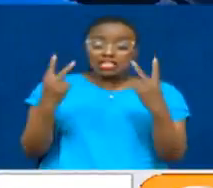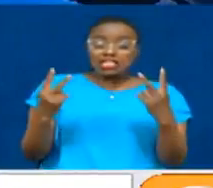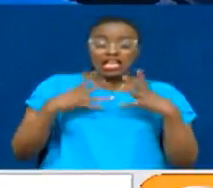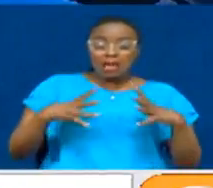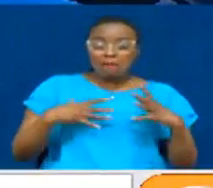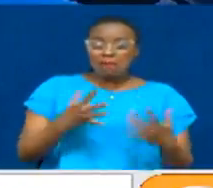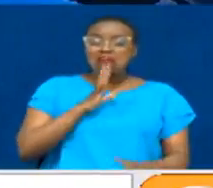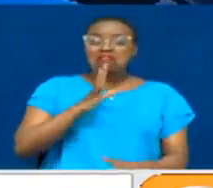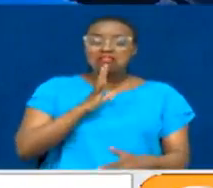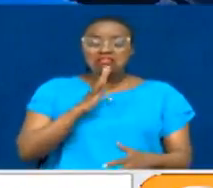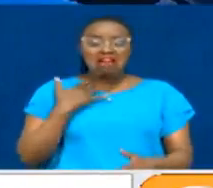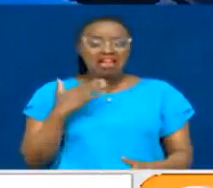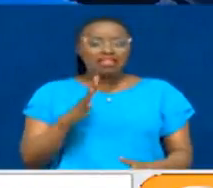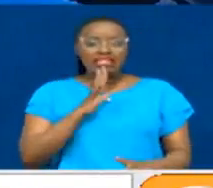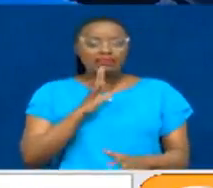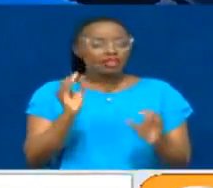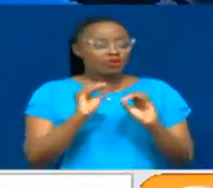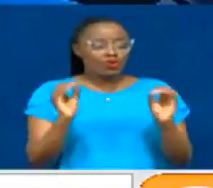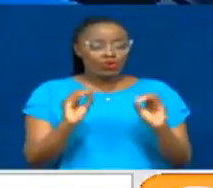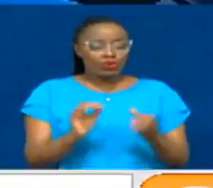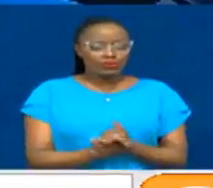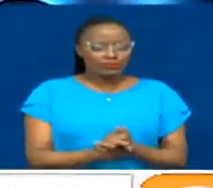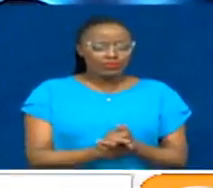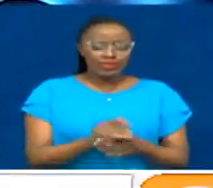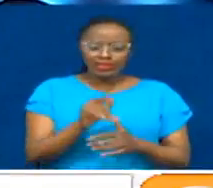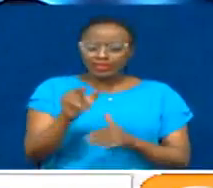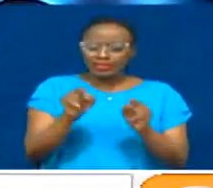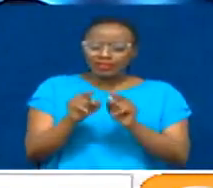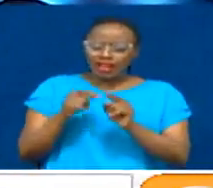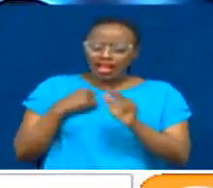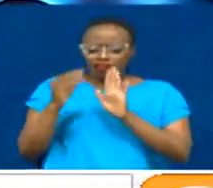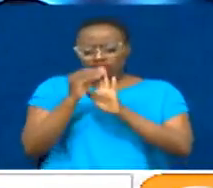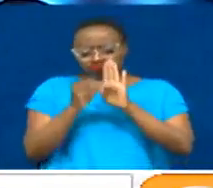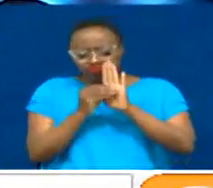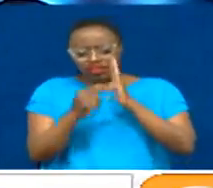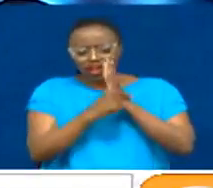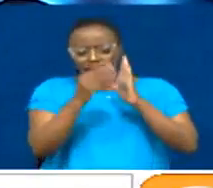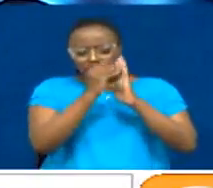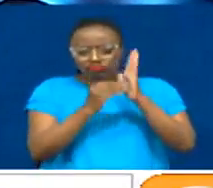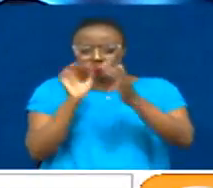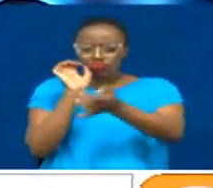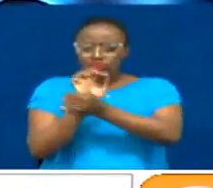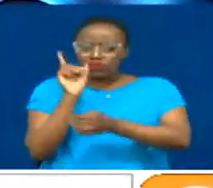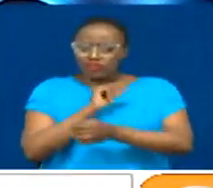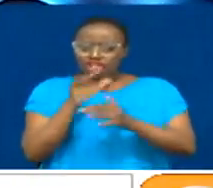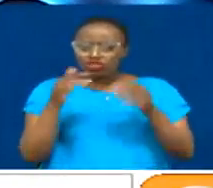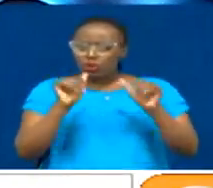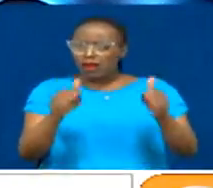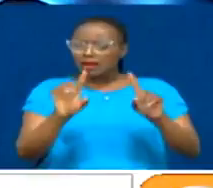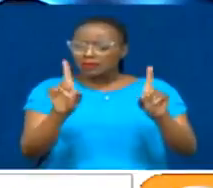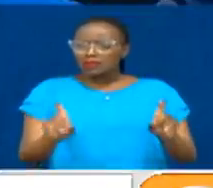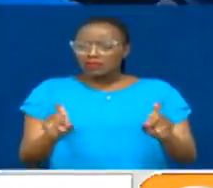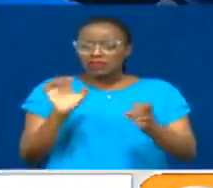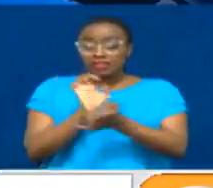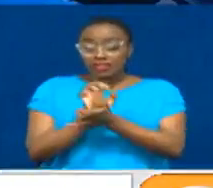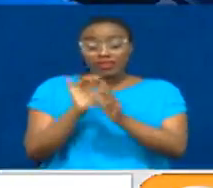rhetoric in the public space, in the public discourse. Have any of those on that list, on that wall of shame, been prosecuted at all? Prosecution